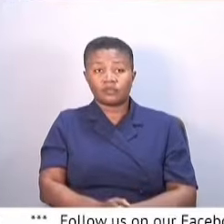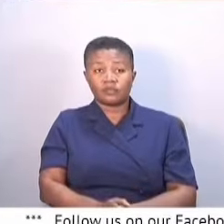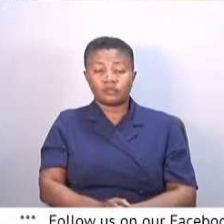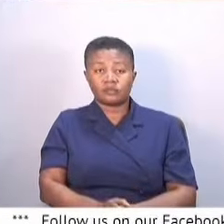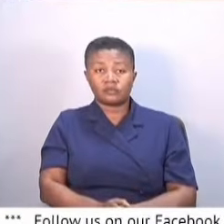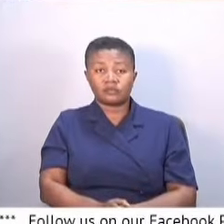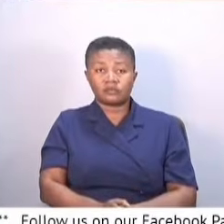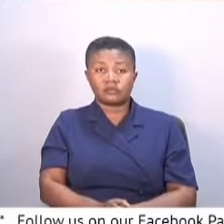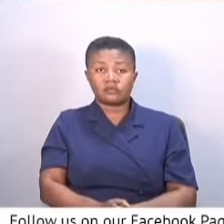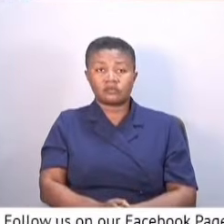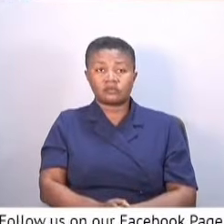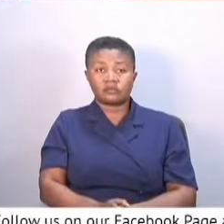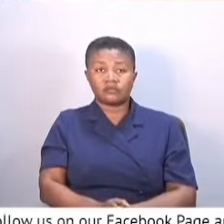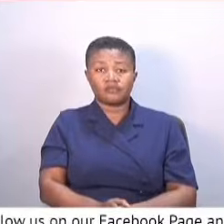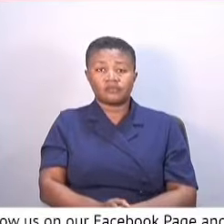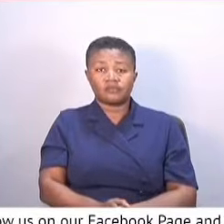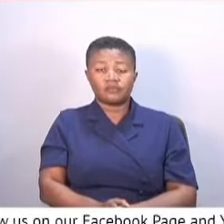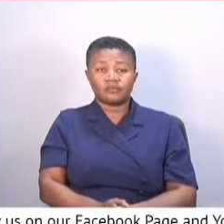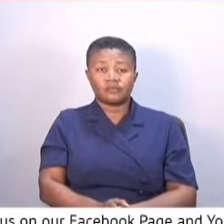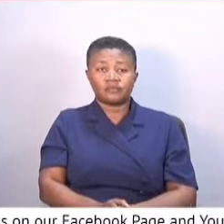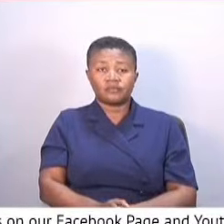when I'm doing, let me come.